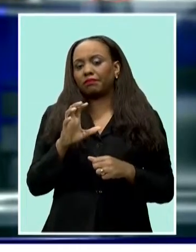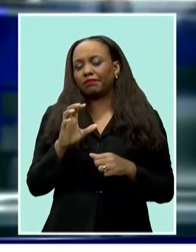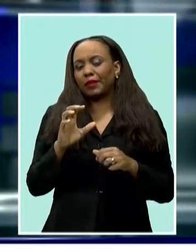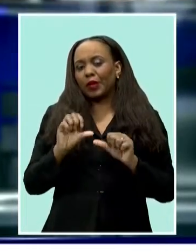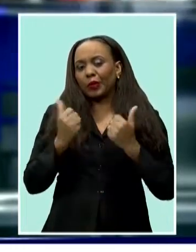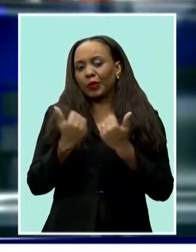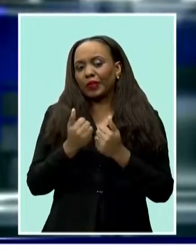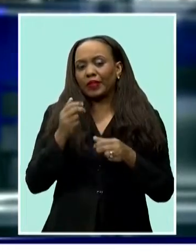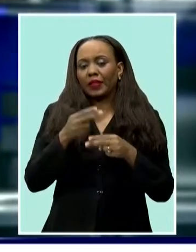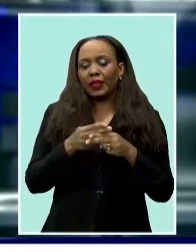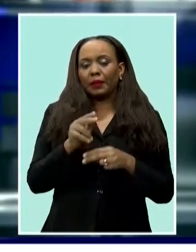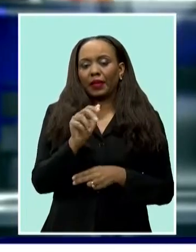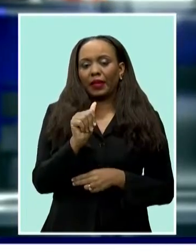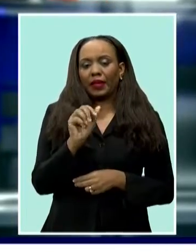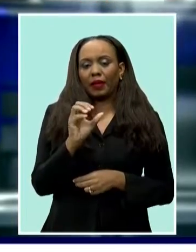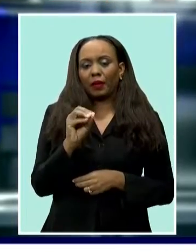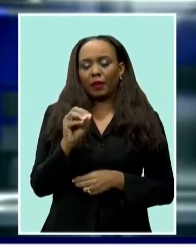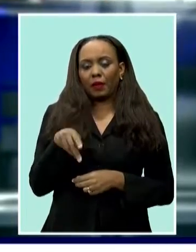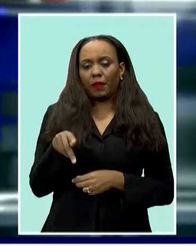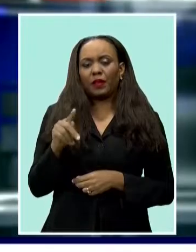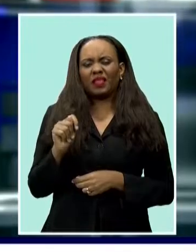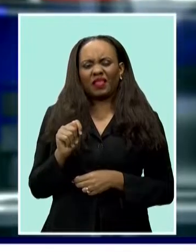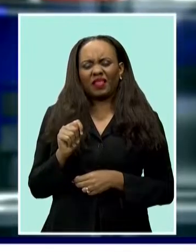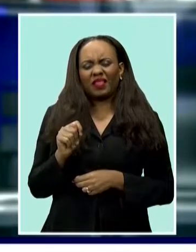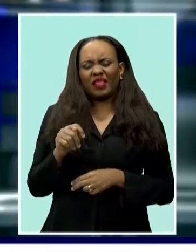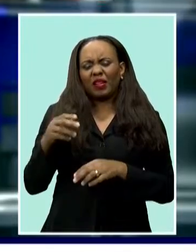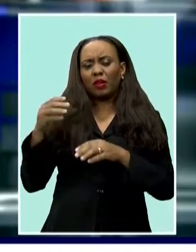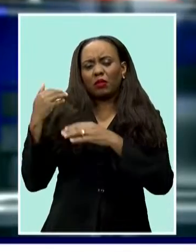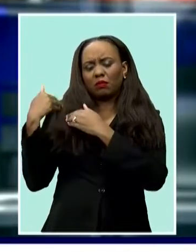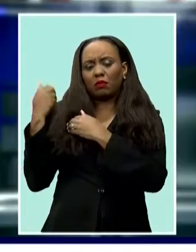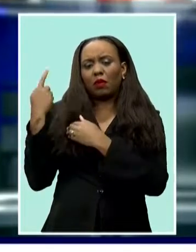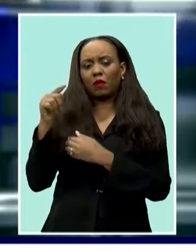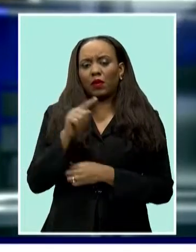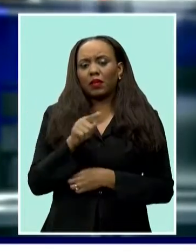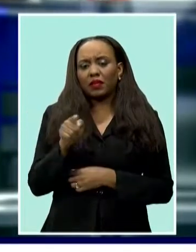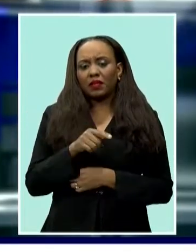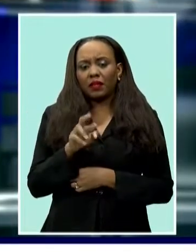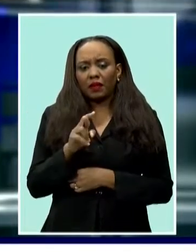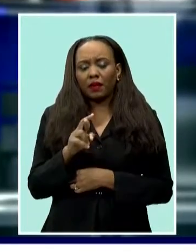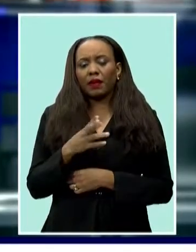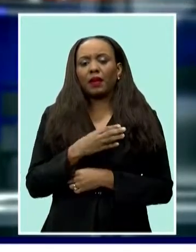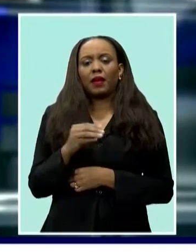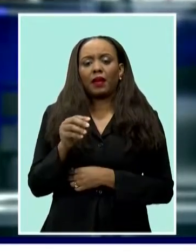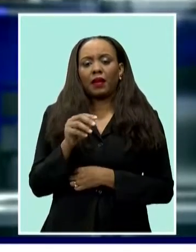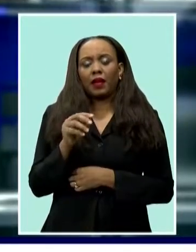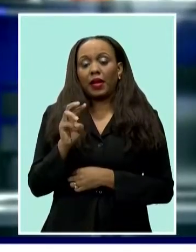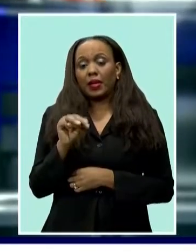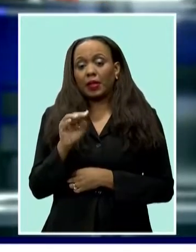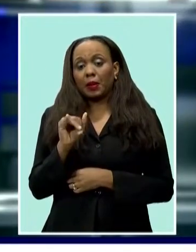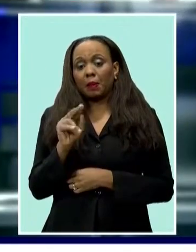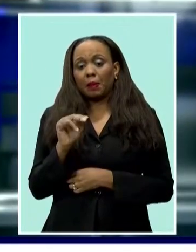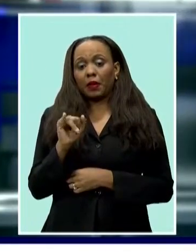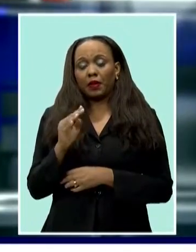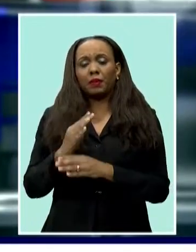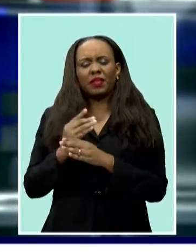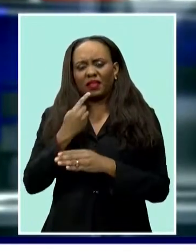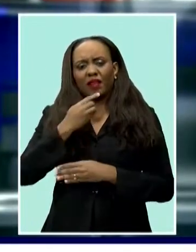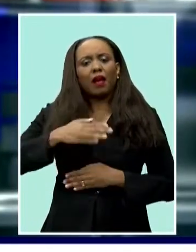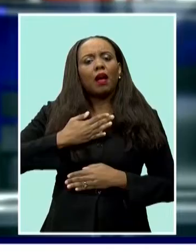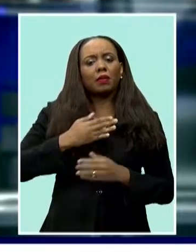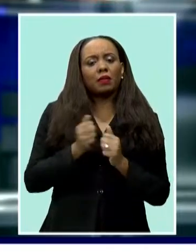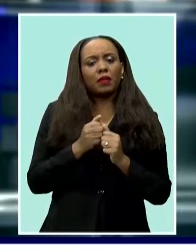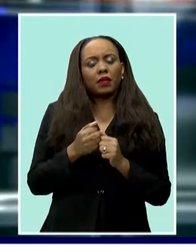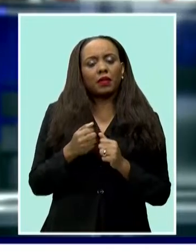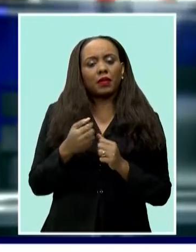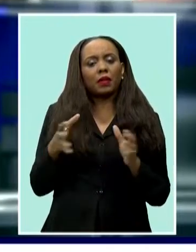he's generally pleased with the decisions made at today's meeting of stakeholders in the transportation sector. Well, he spoke to CBC News just minutes after emerging from